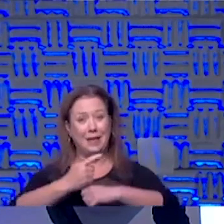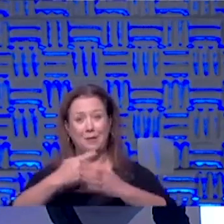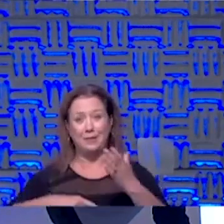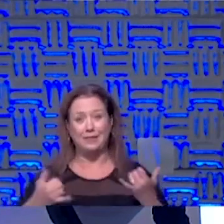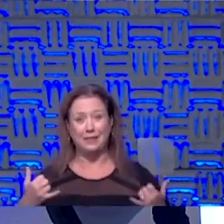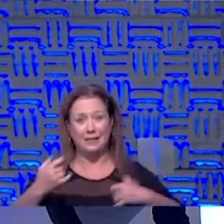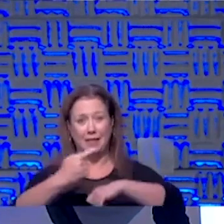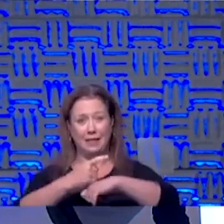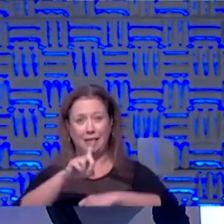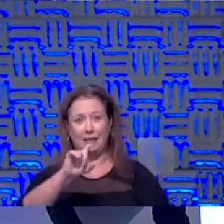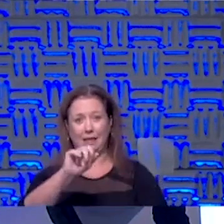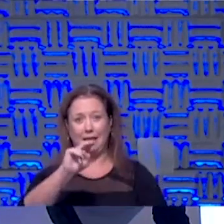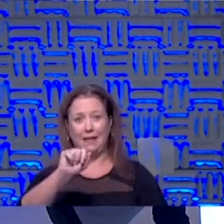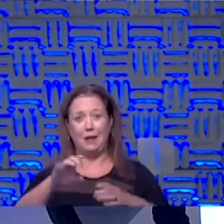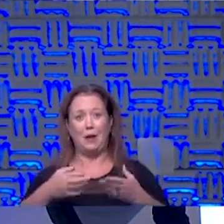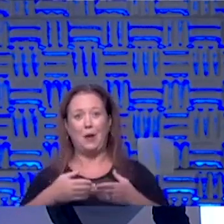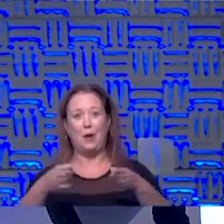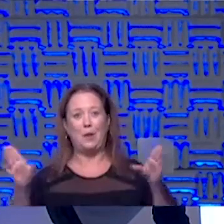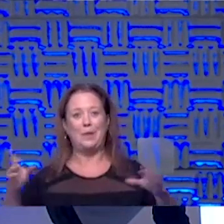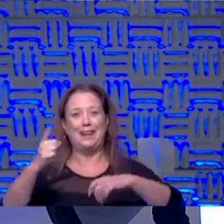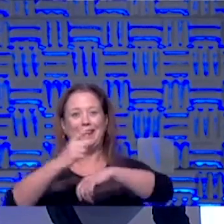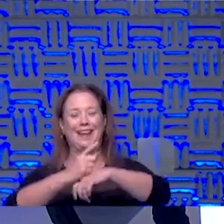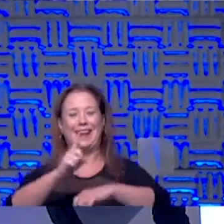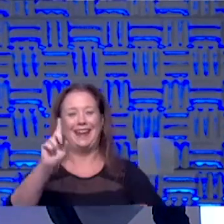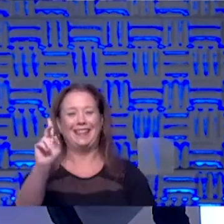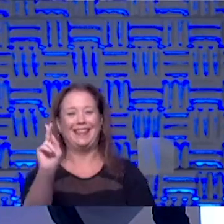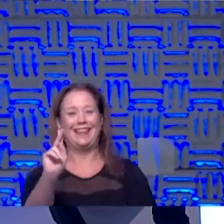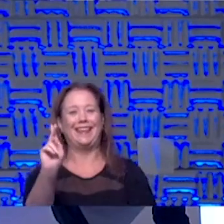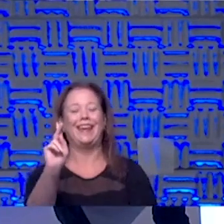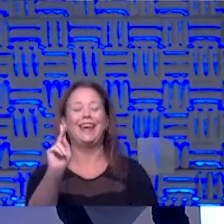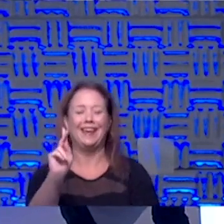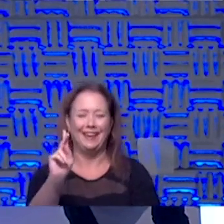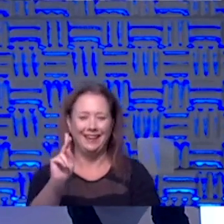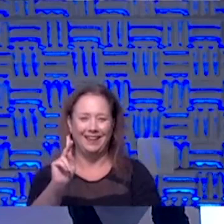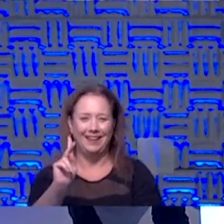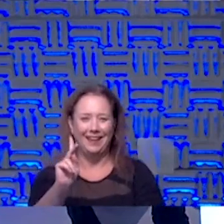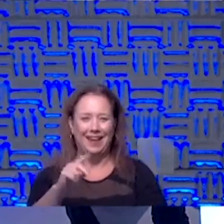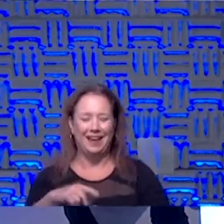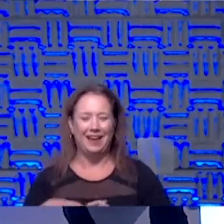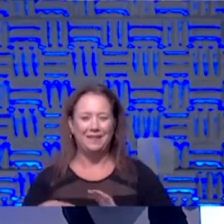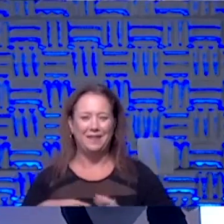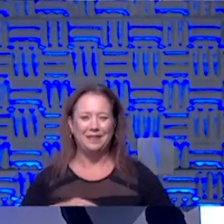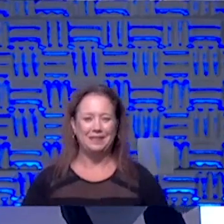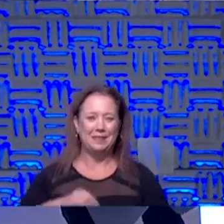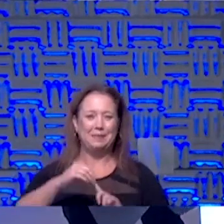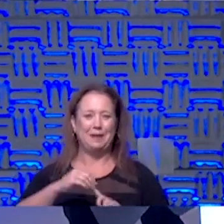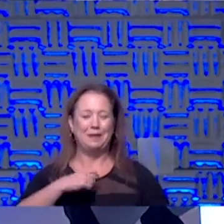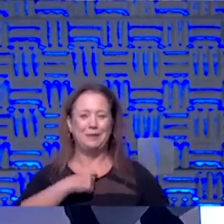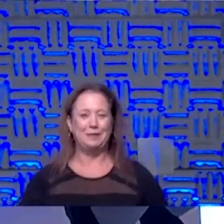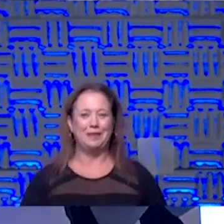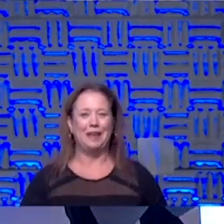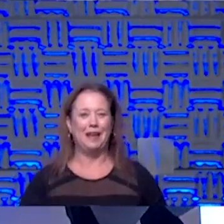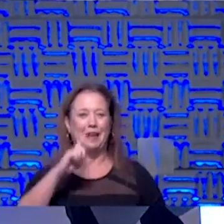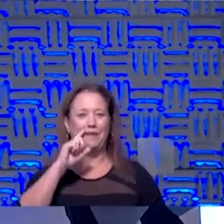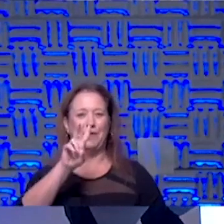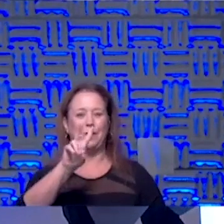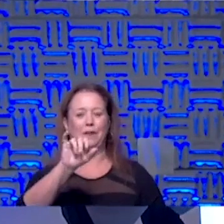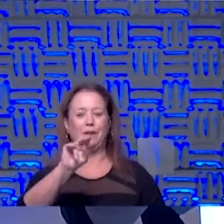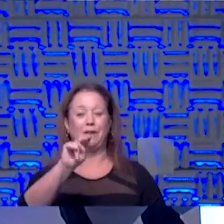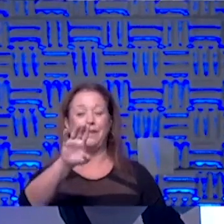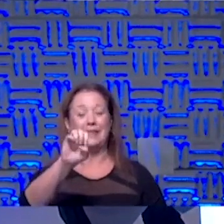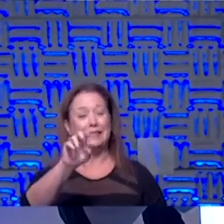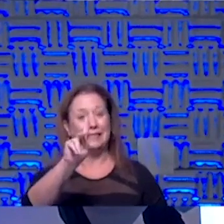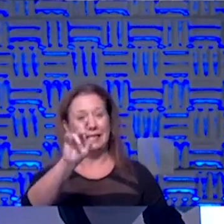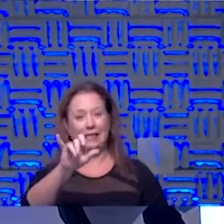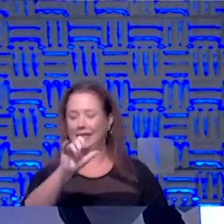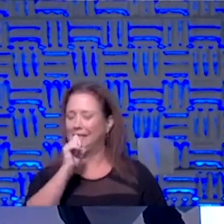Dana? Opening day at the K. Opening day. So I wore a special tie just for Vince Key. I want to show him that he's not the